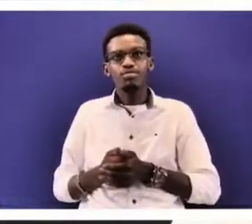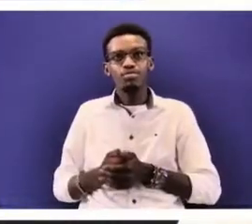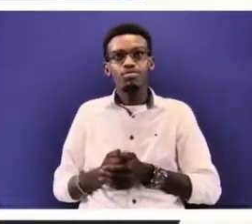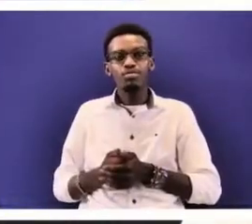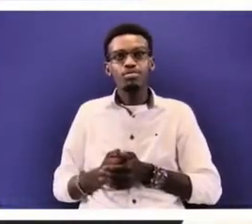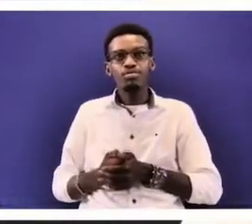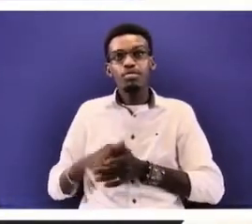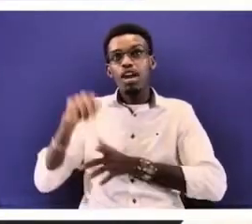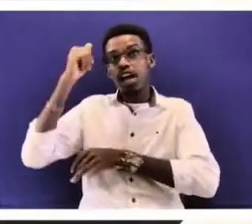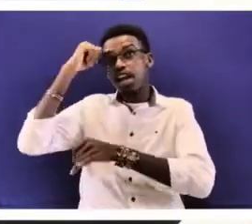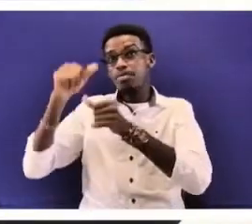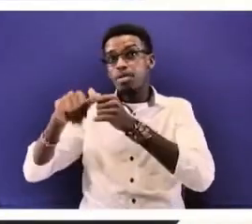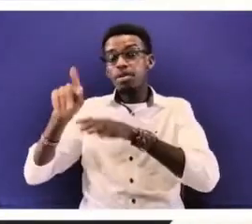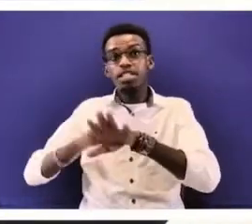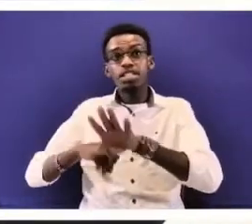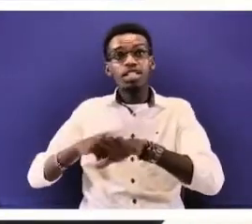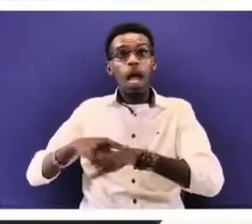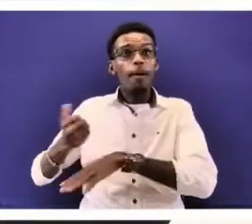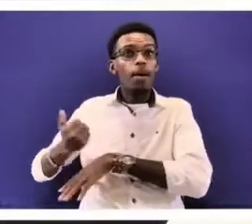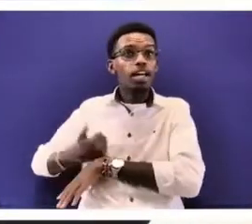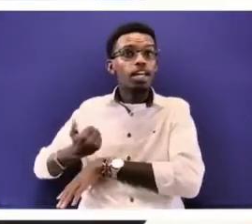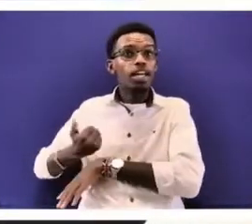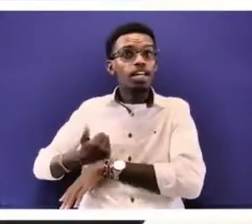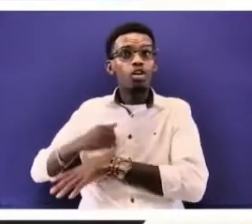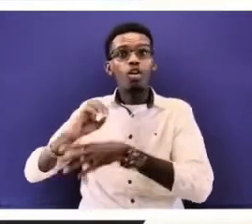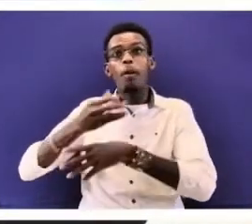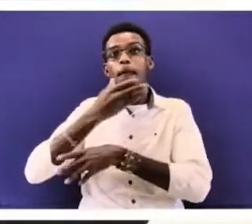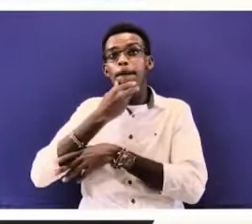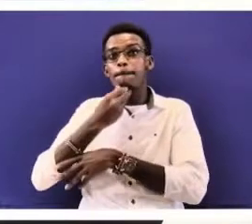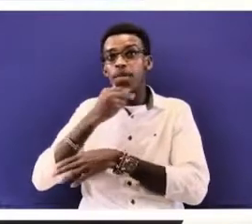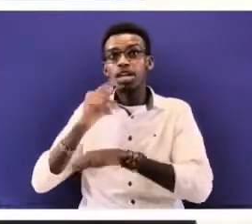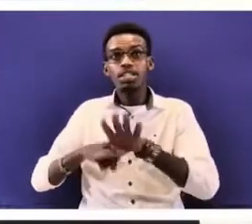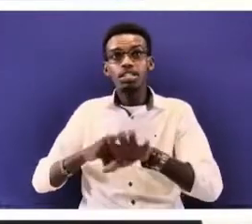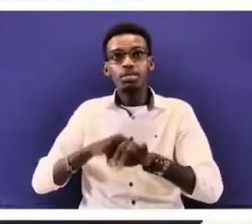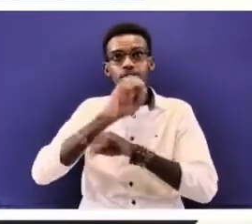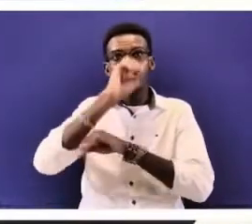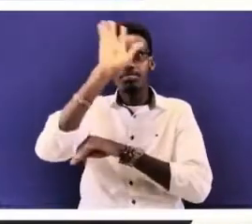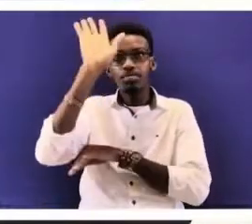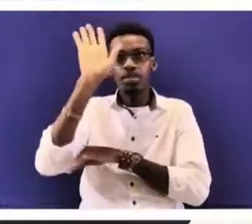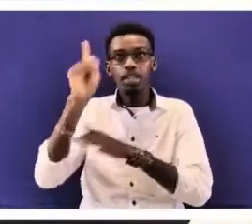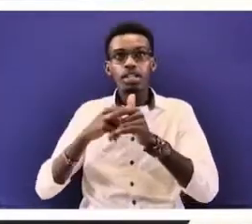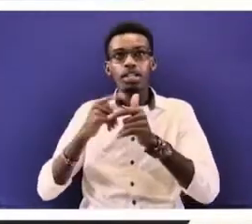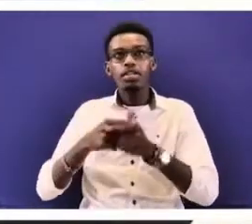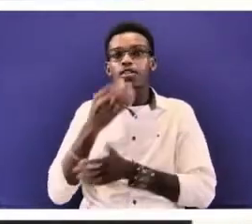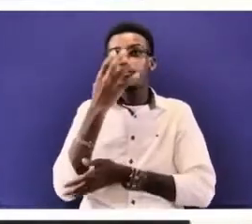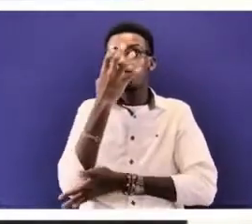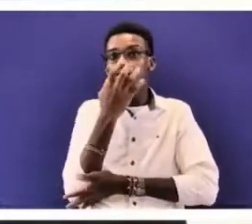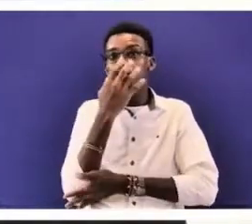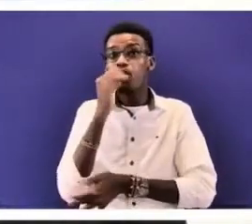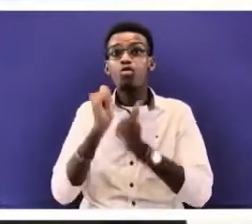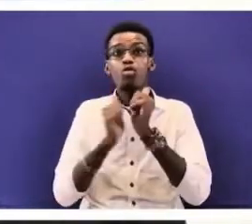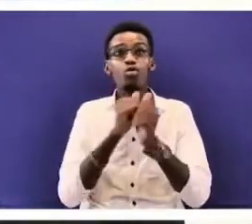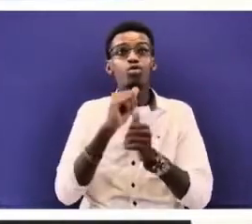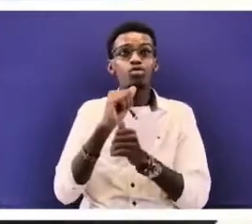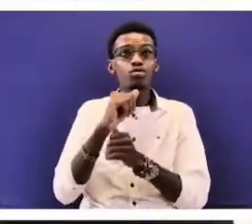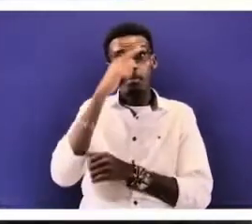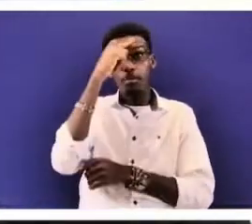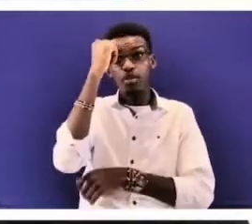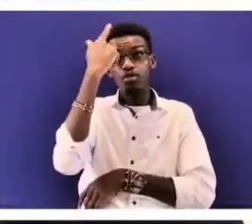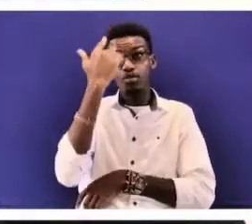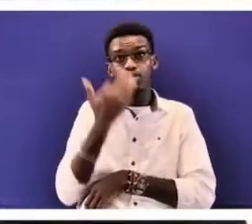Do you remember the time, ladies or gentlemen, when you were surprised by the flowers and it was just